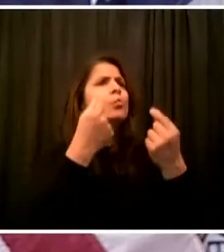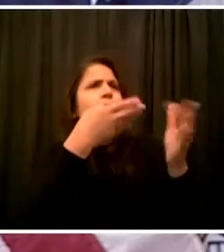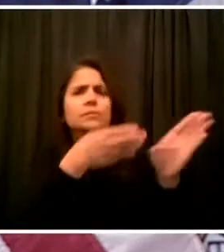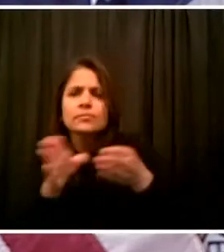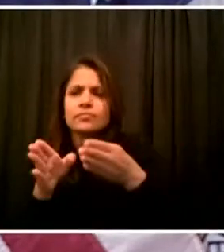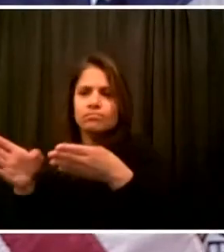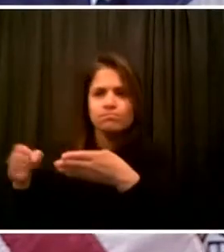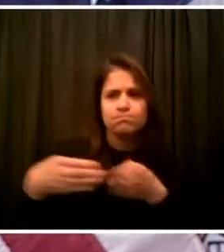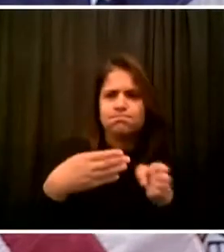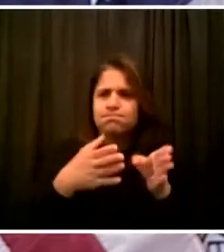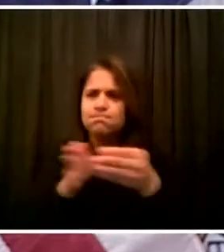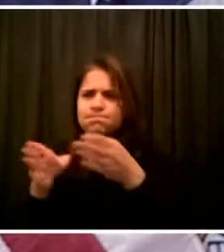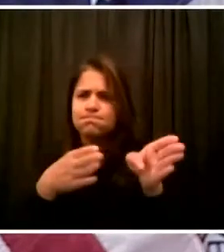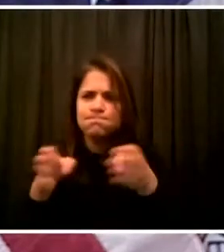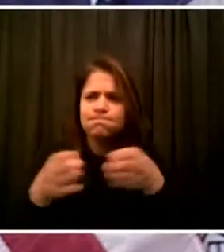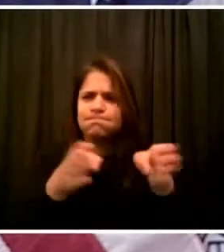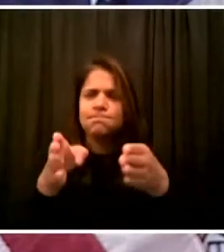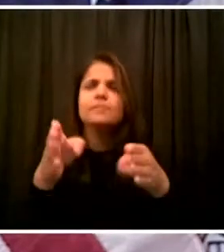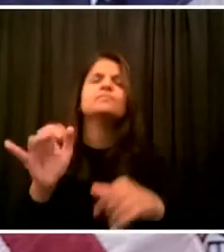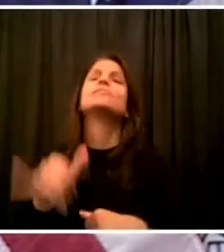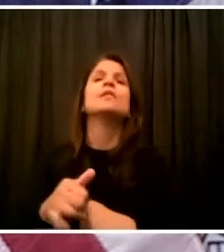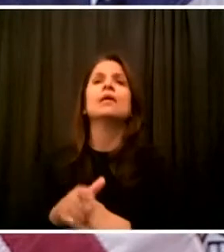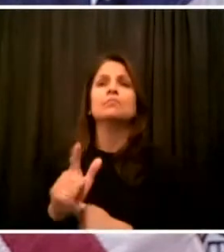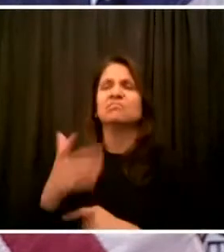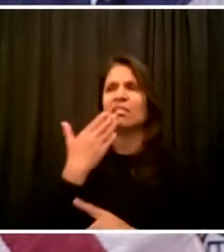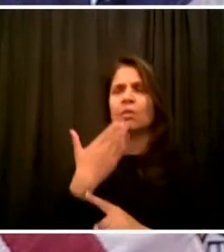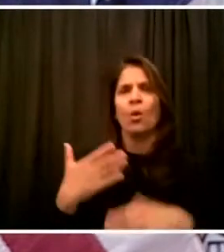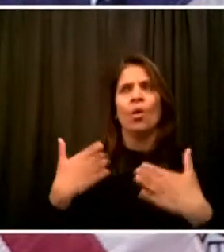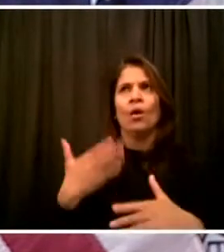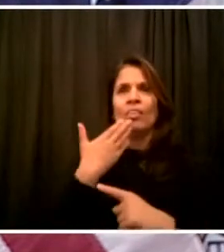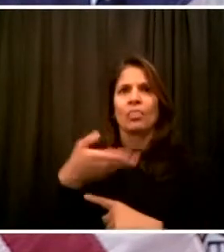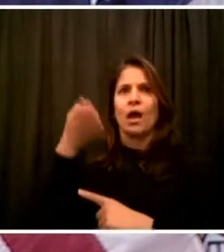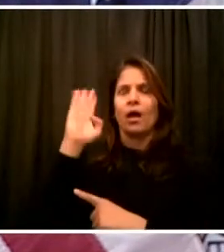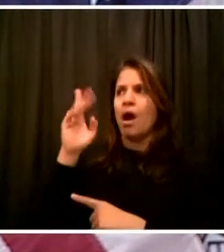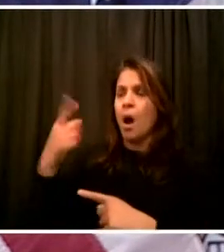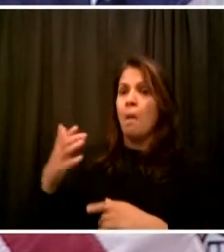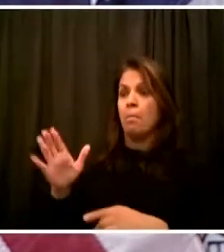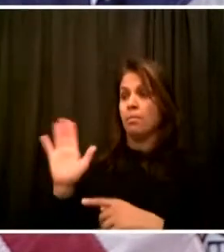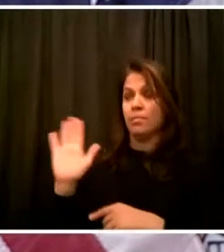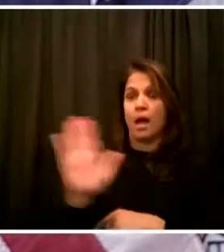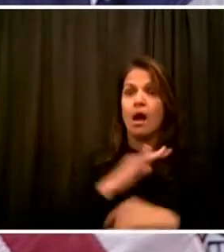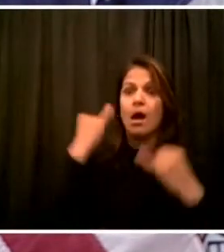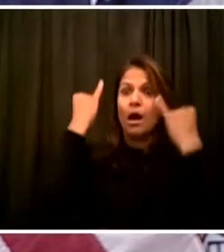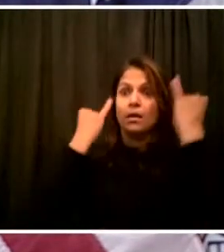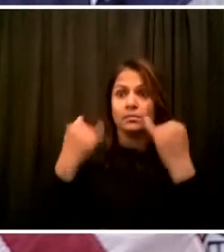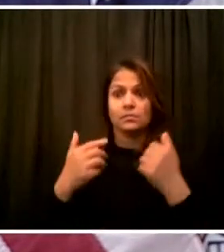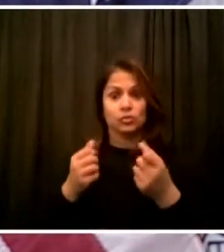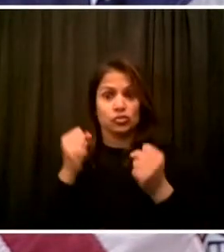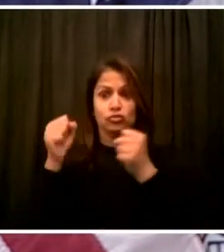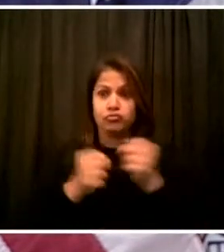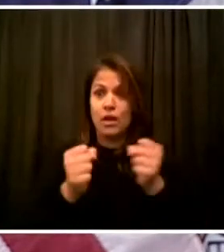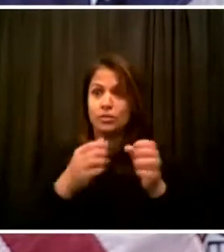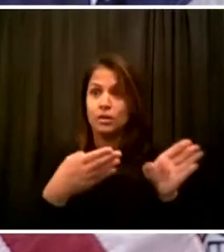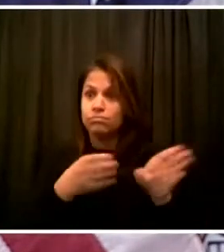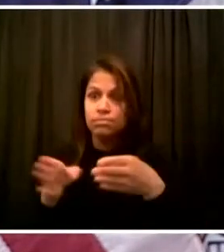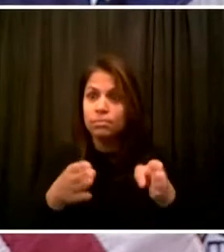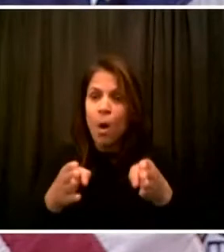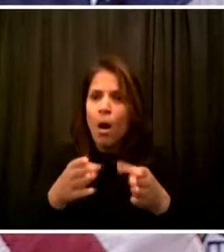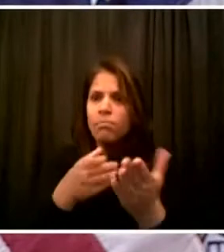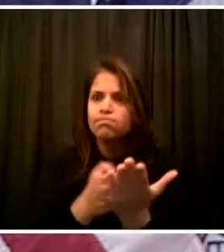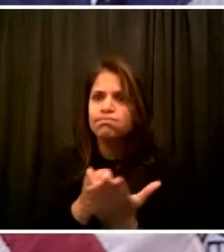in this city. And we're going to keep building on it. So I think there has been a